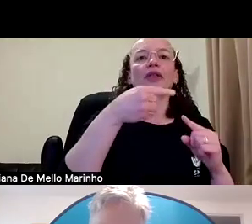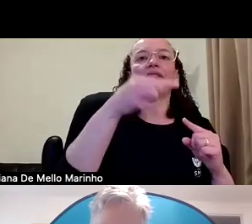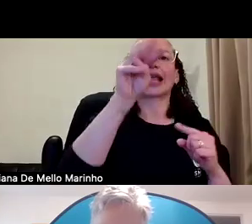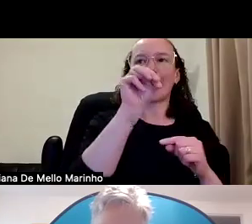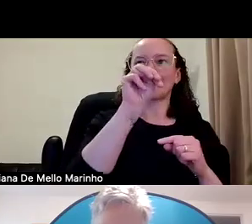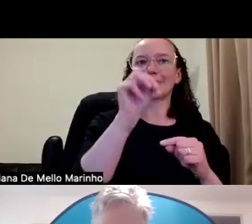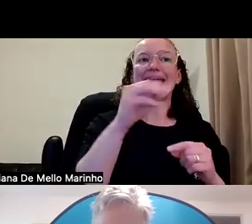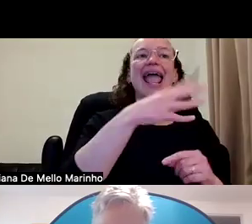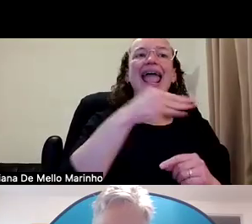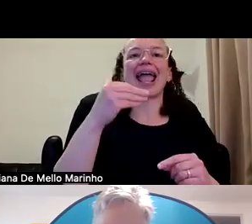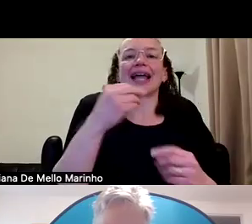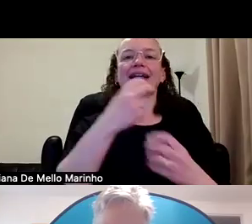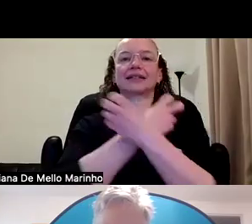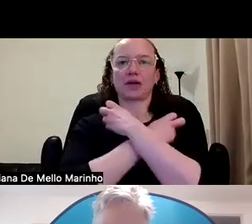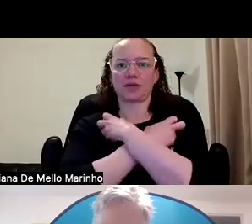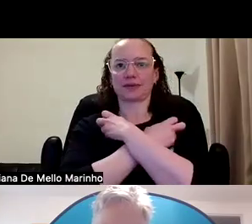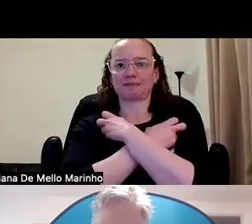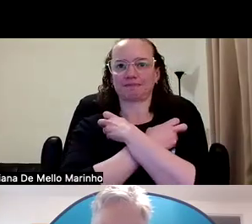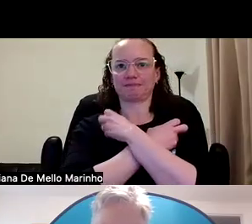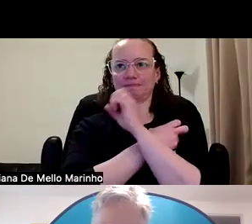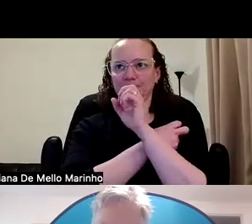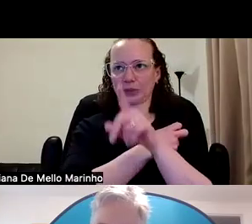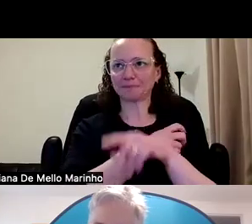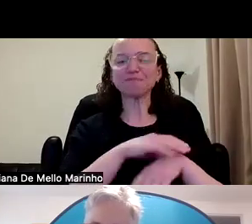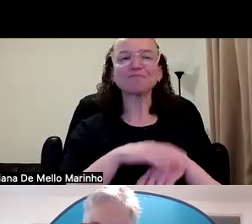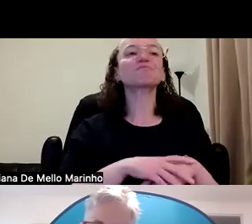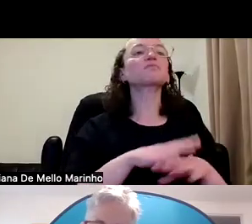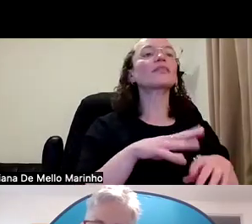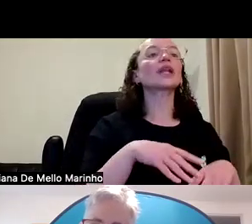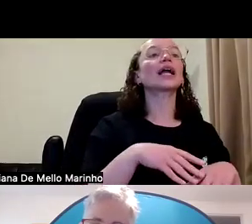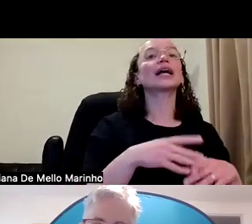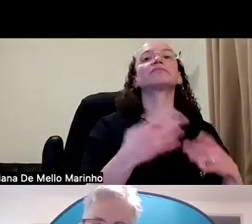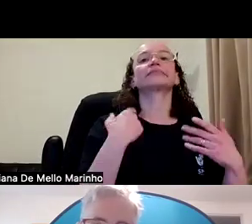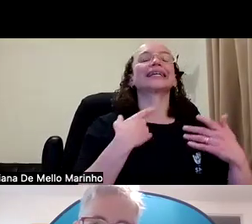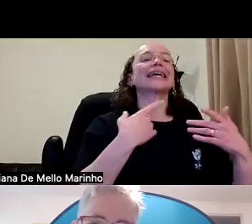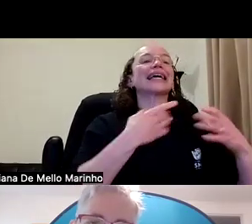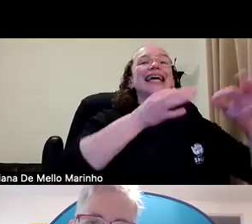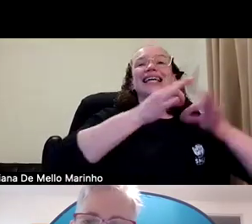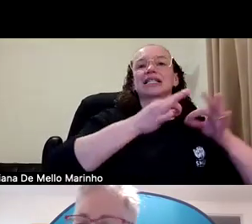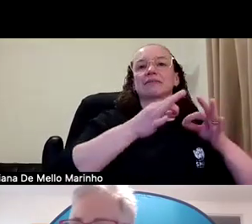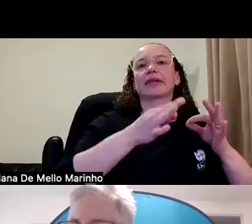So everything is about the gum and the bone. Okay?